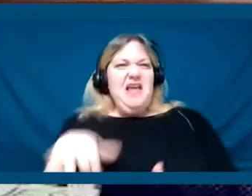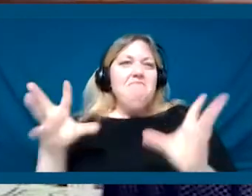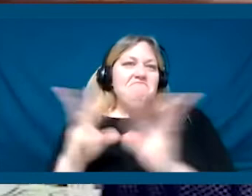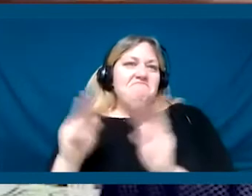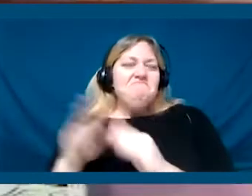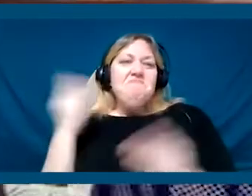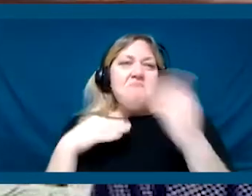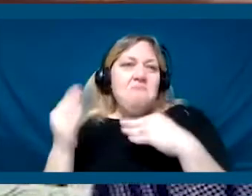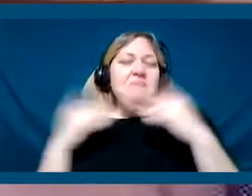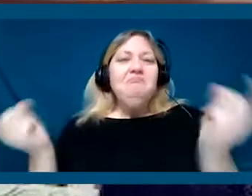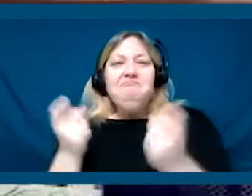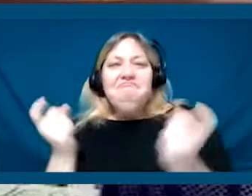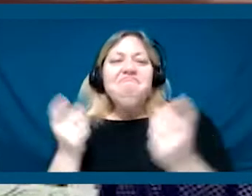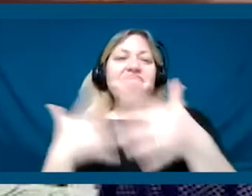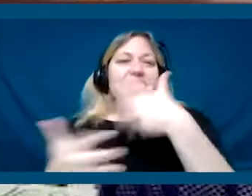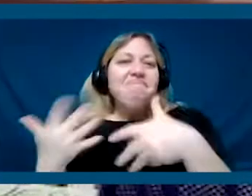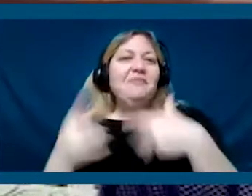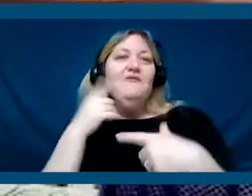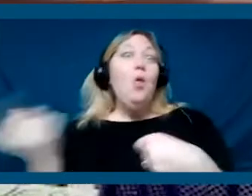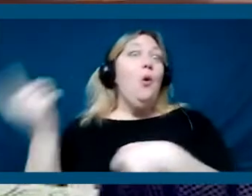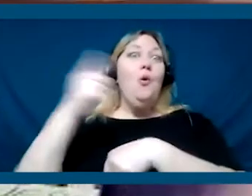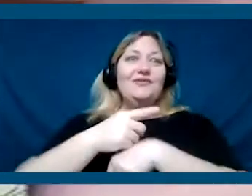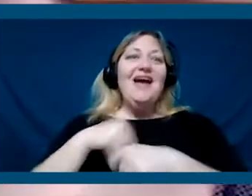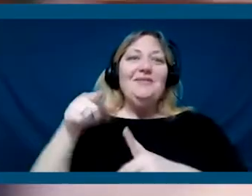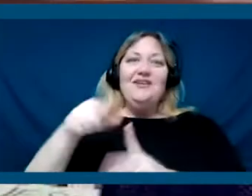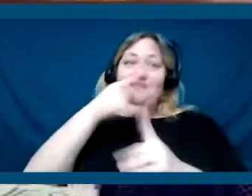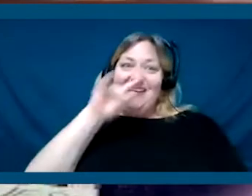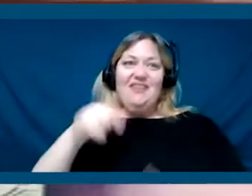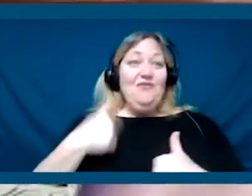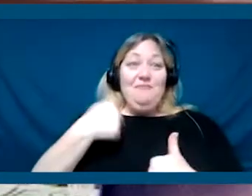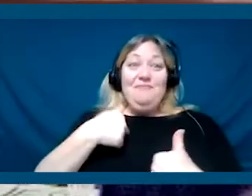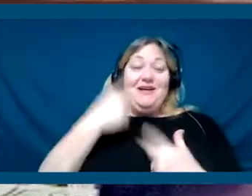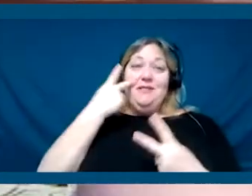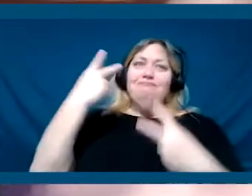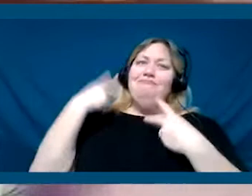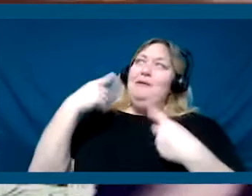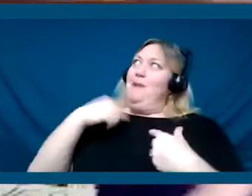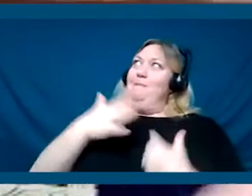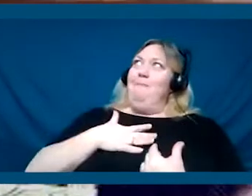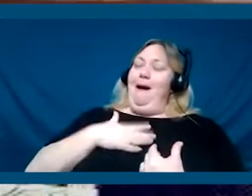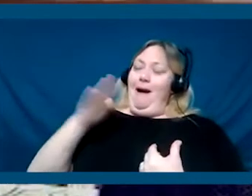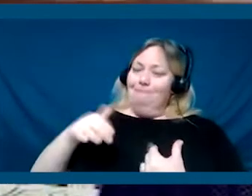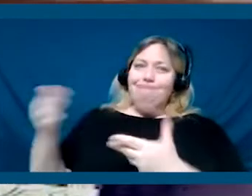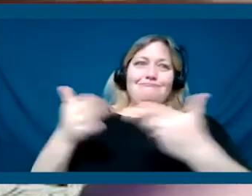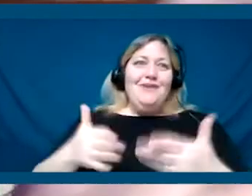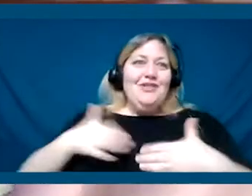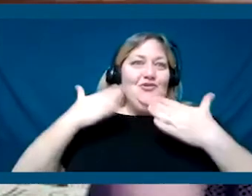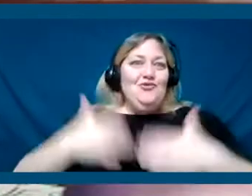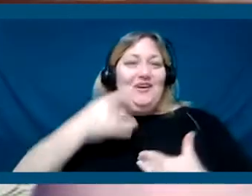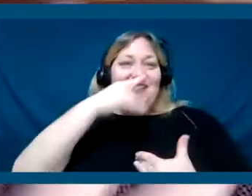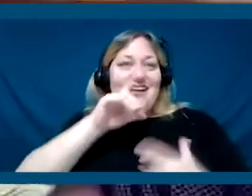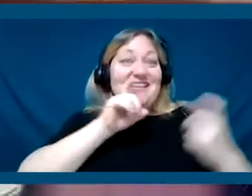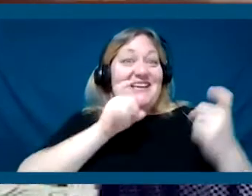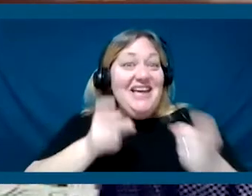get together, but celebrate for the day, especially for the kids. For me, the memory has always been about bringing joy to the kids,